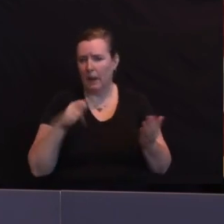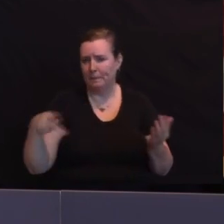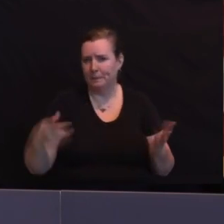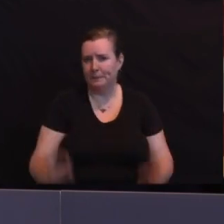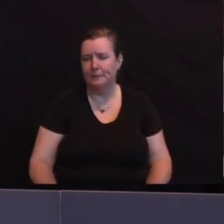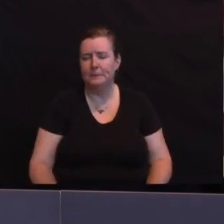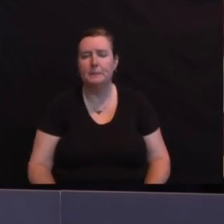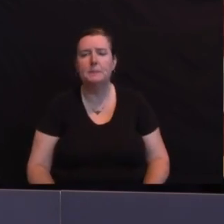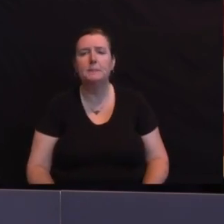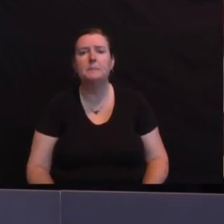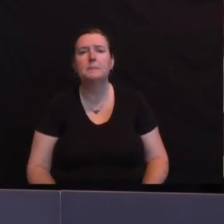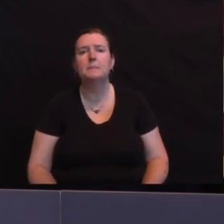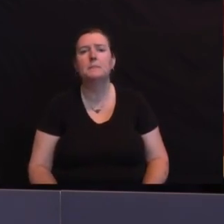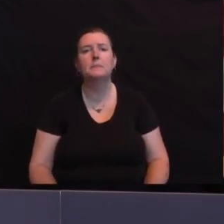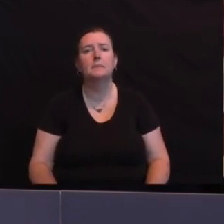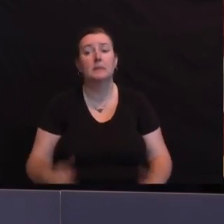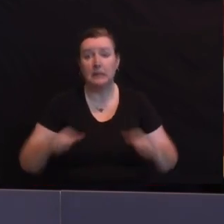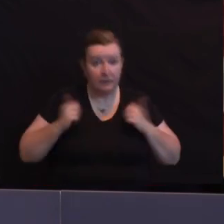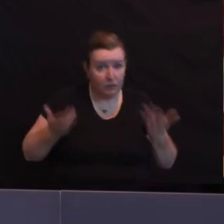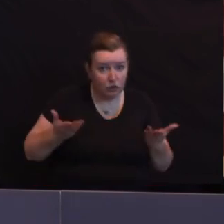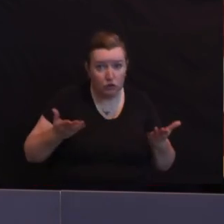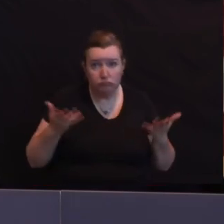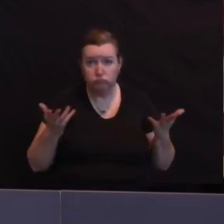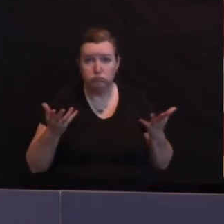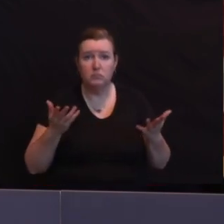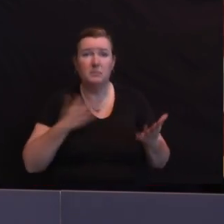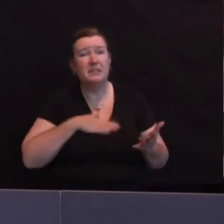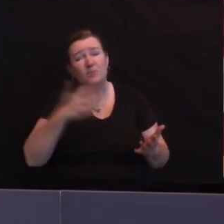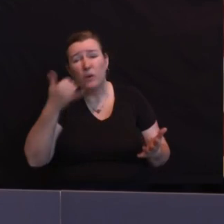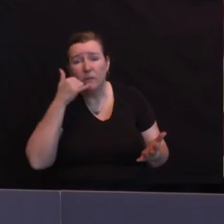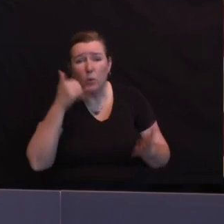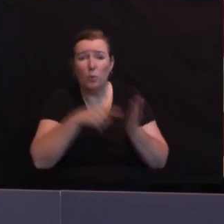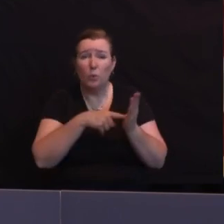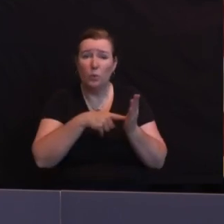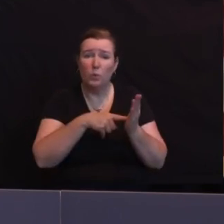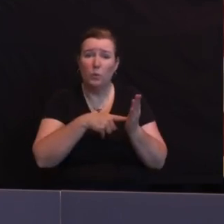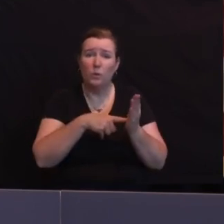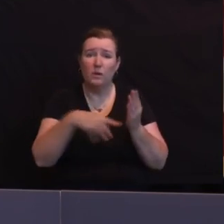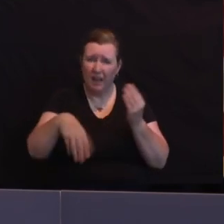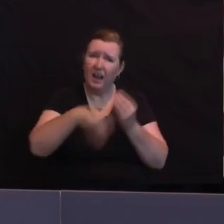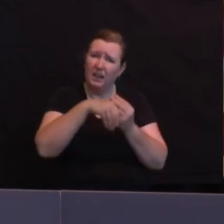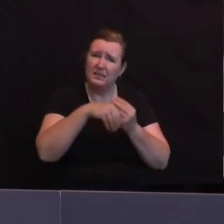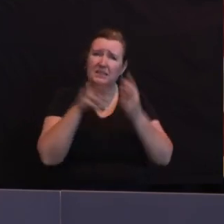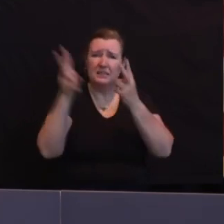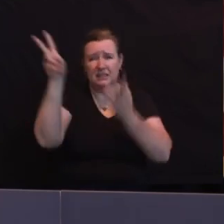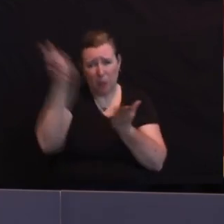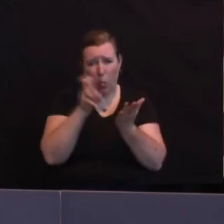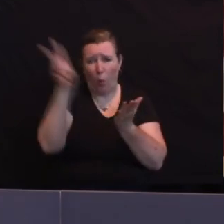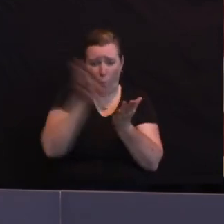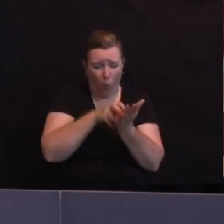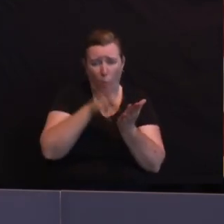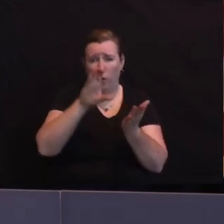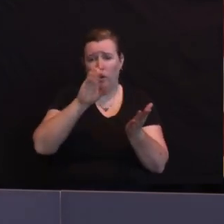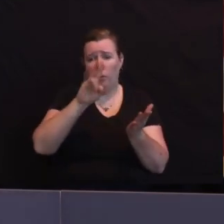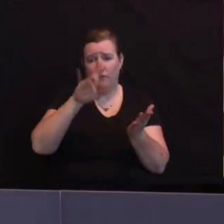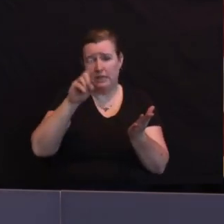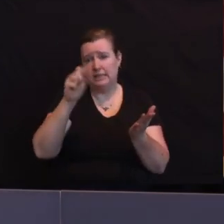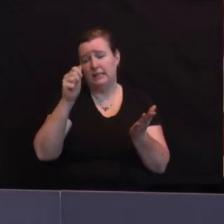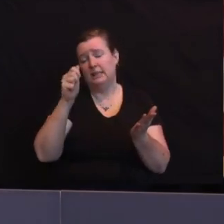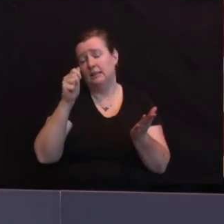the residents of New Jersey, please add your phone to the COVID fight. Download COVID Alert NJ. Receive exposure